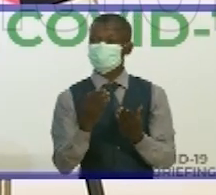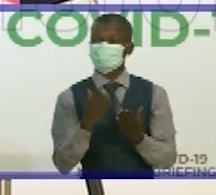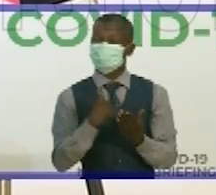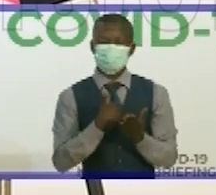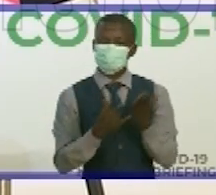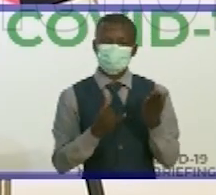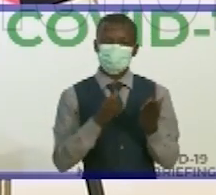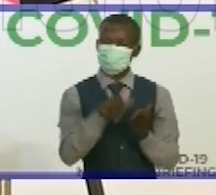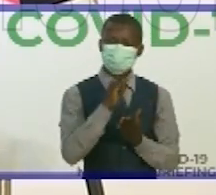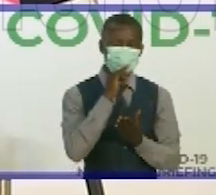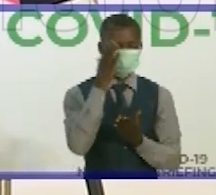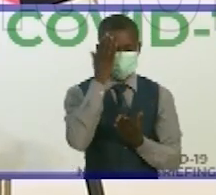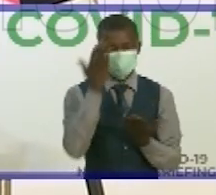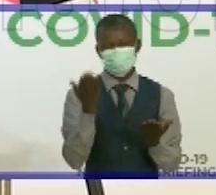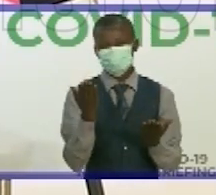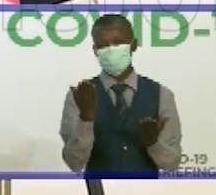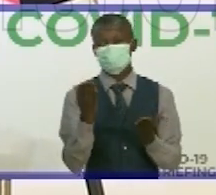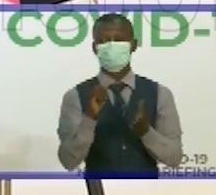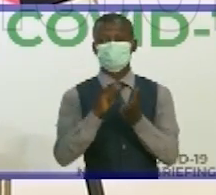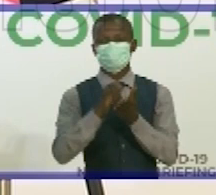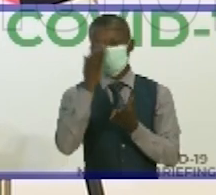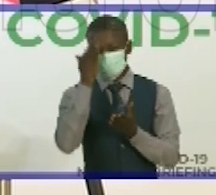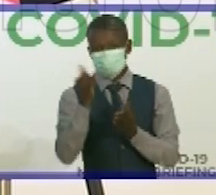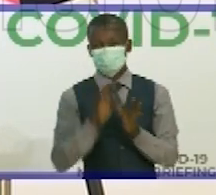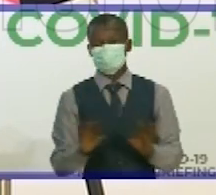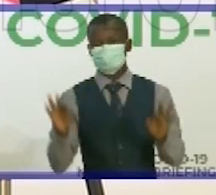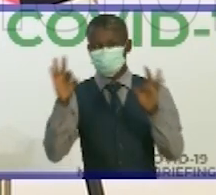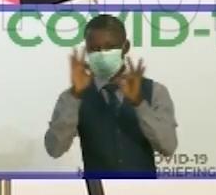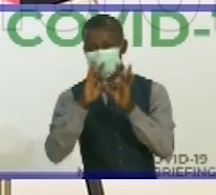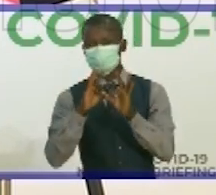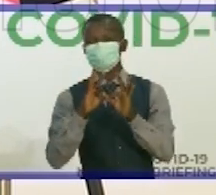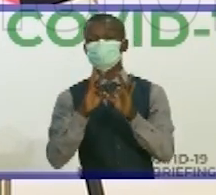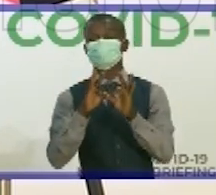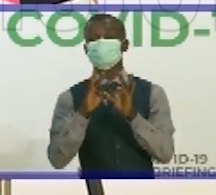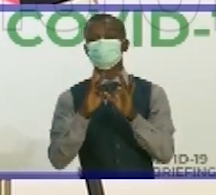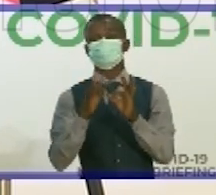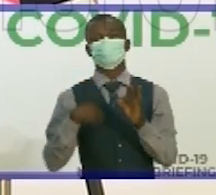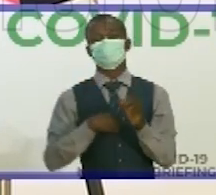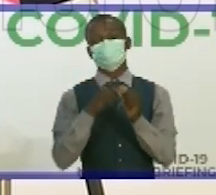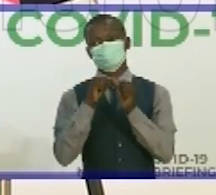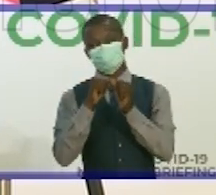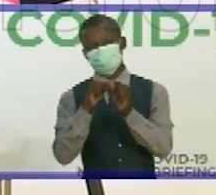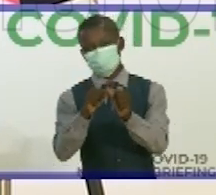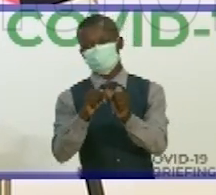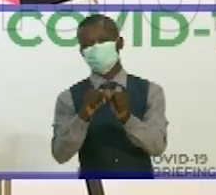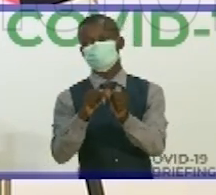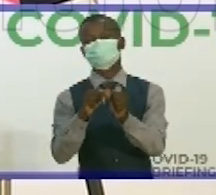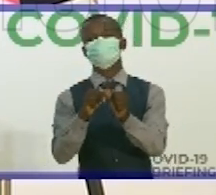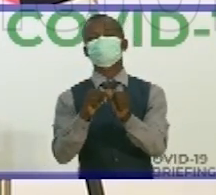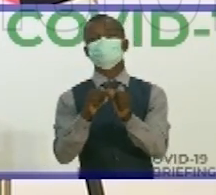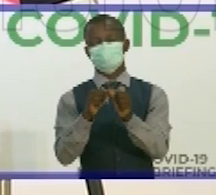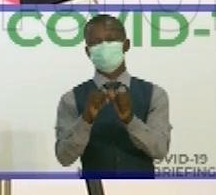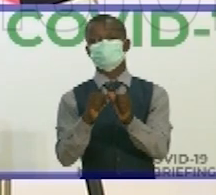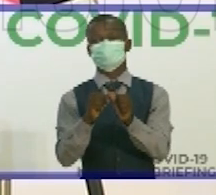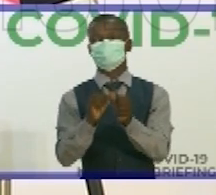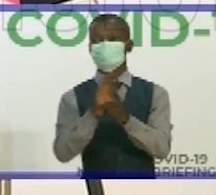they've had it. This is why it is important for us to continue to be vigilant and take